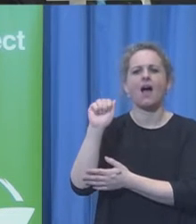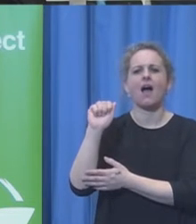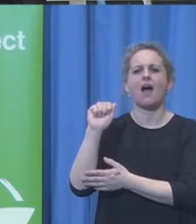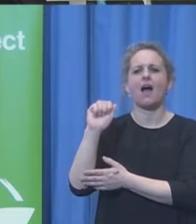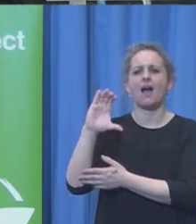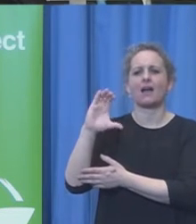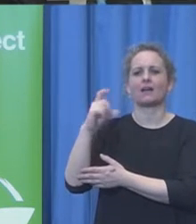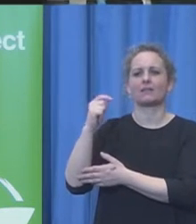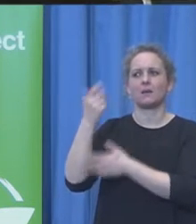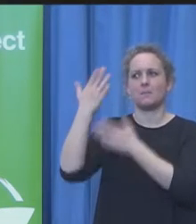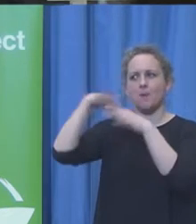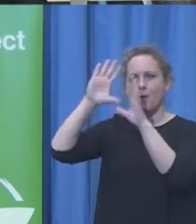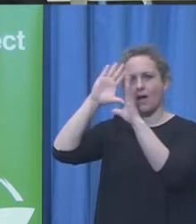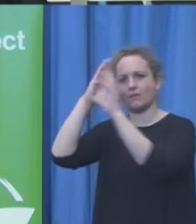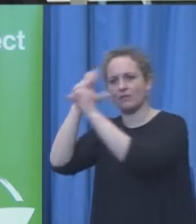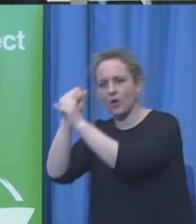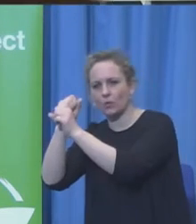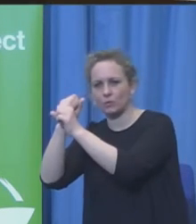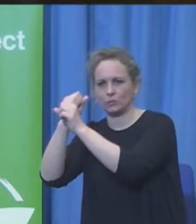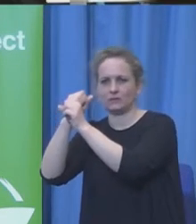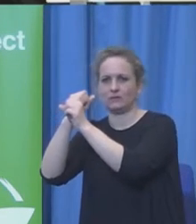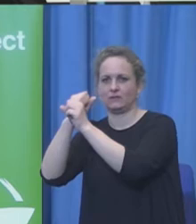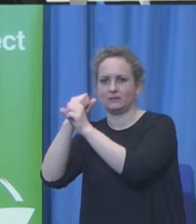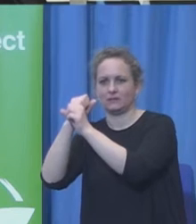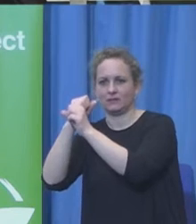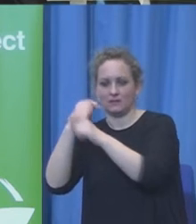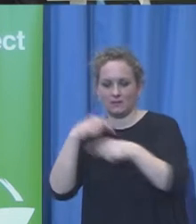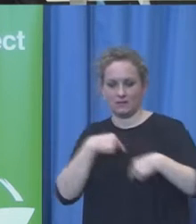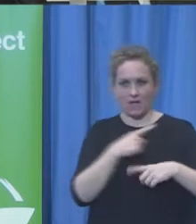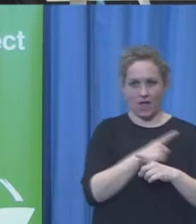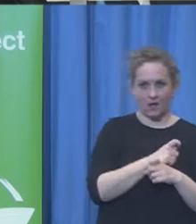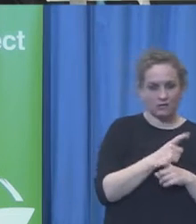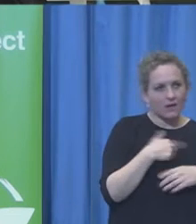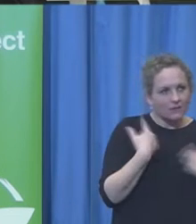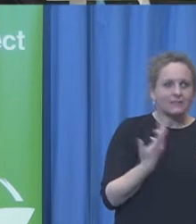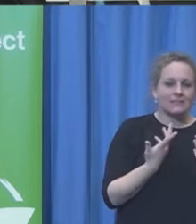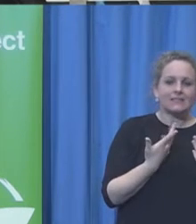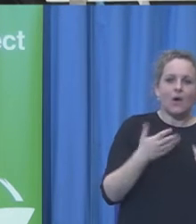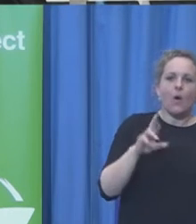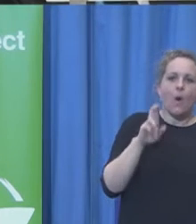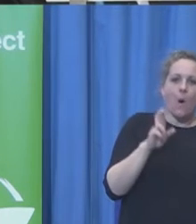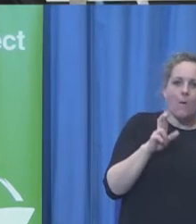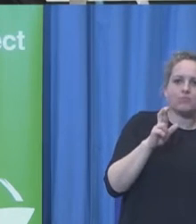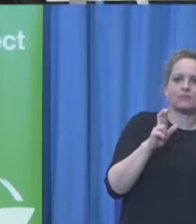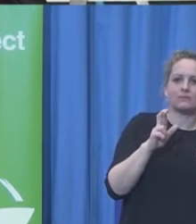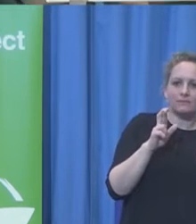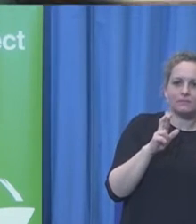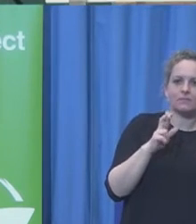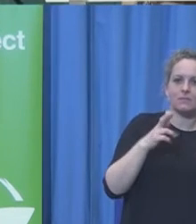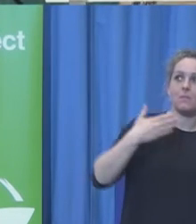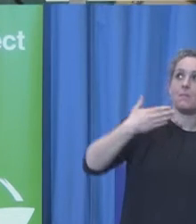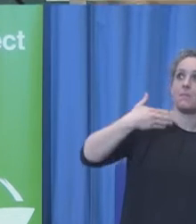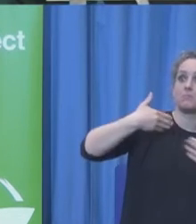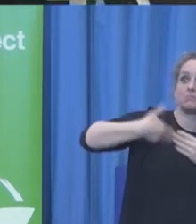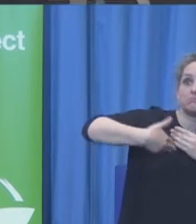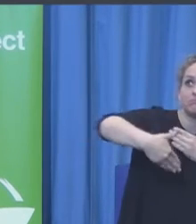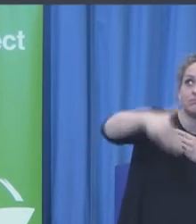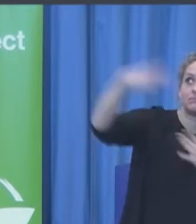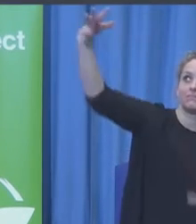we hope that it will improve. Thank you very much.